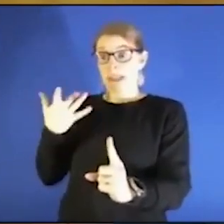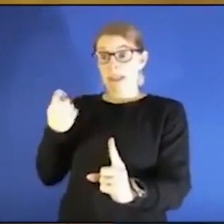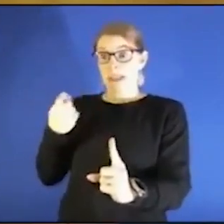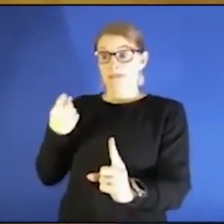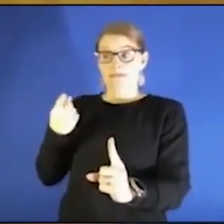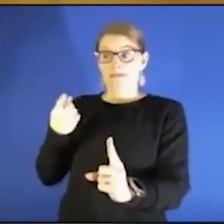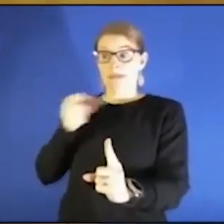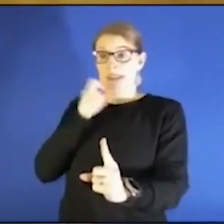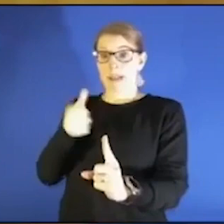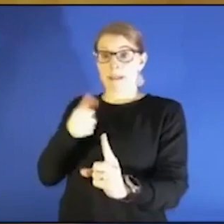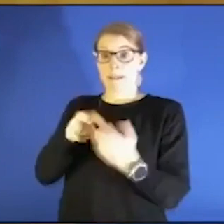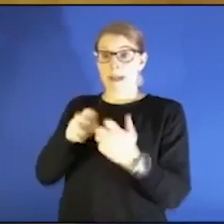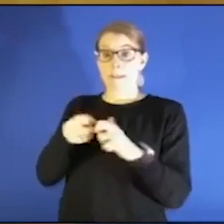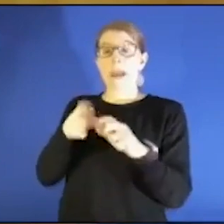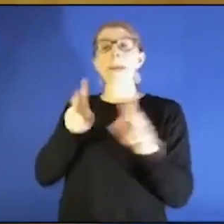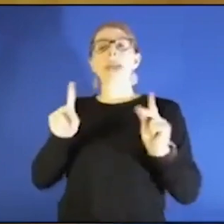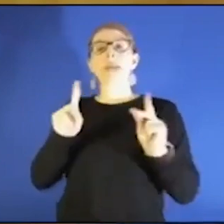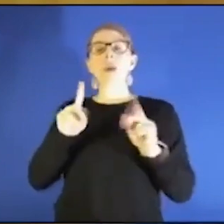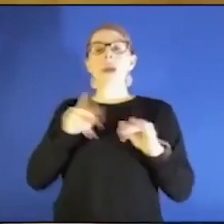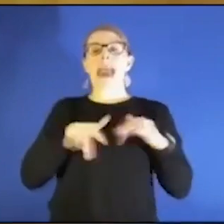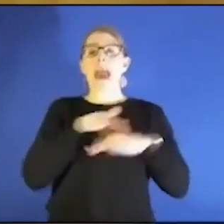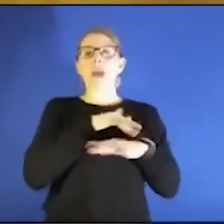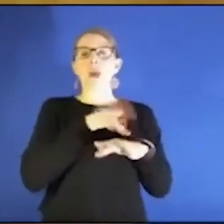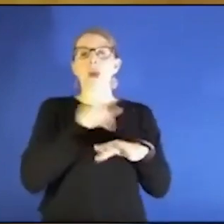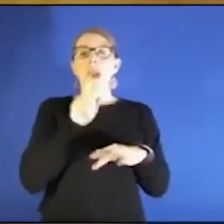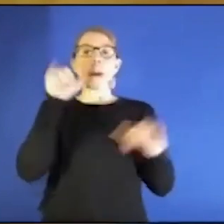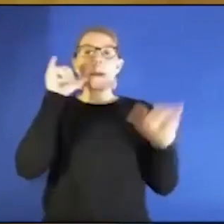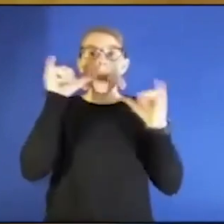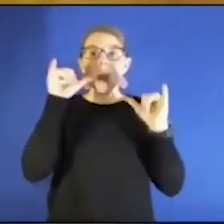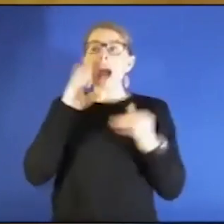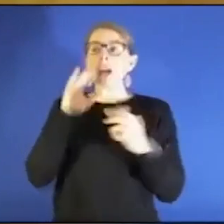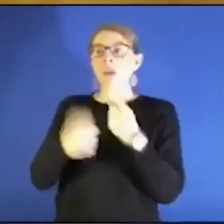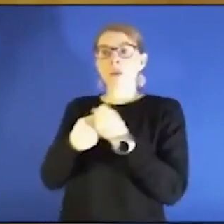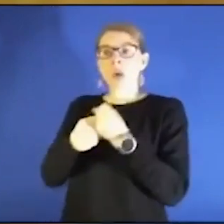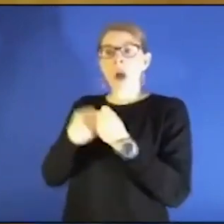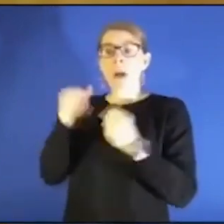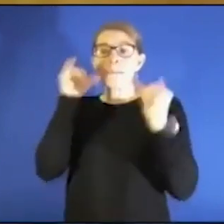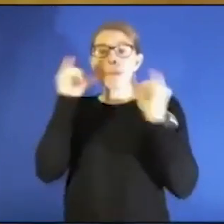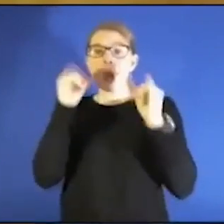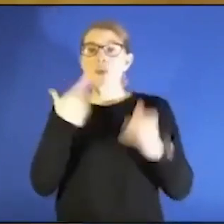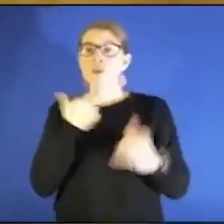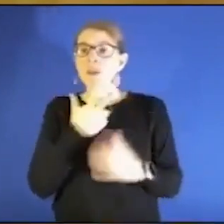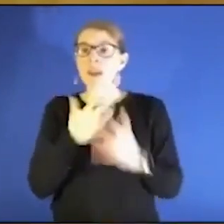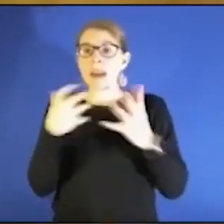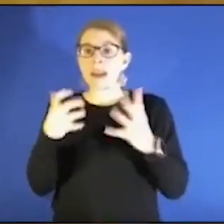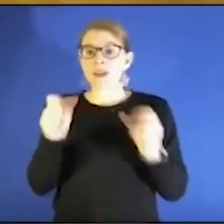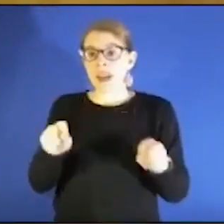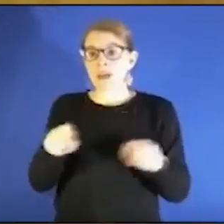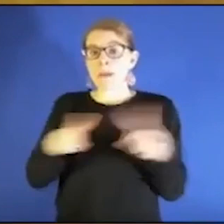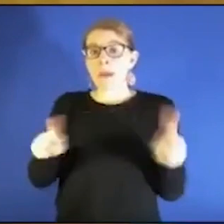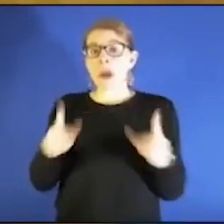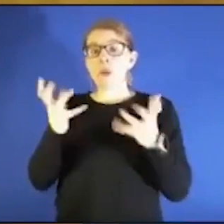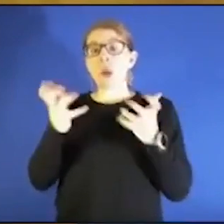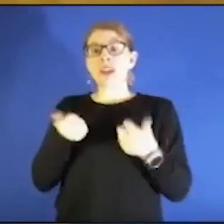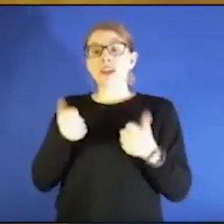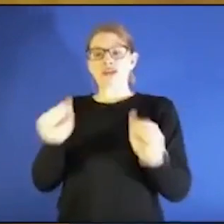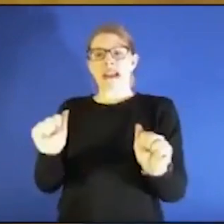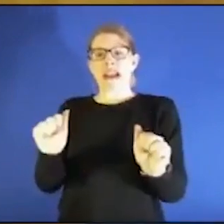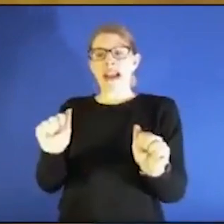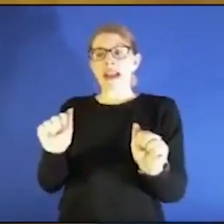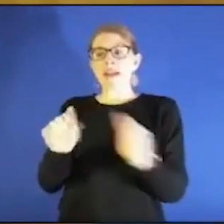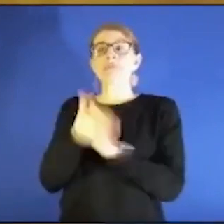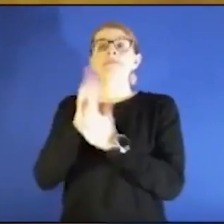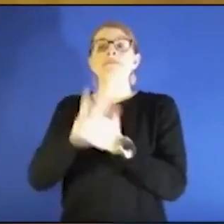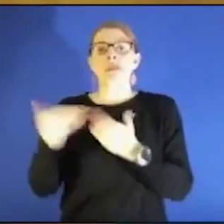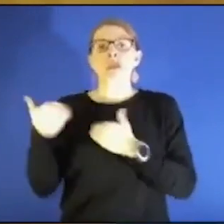people gather afterwards at the bar or they do whatever. And I know we're supporting our bars and restaurants as much as we can, but you want to try to do that as responsibly as you can.